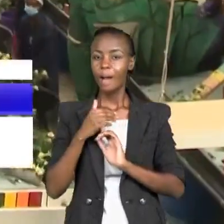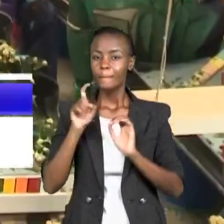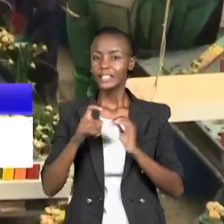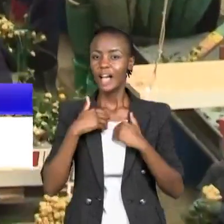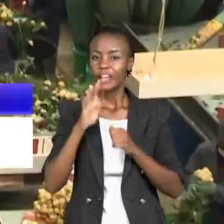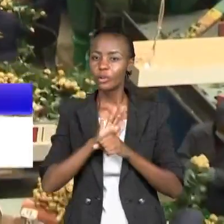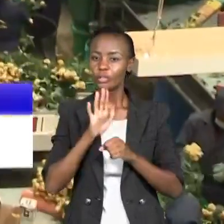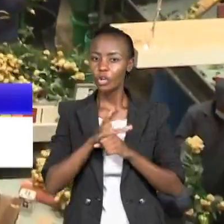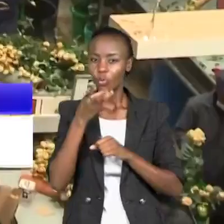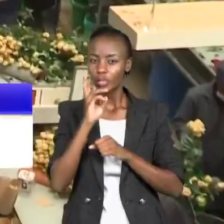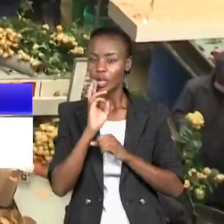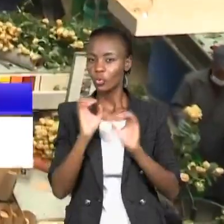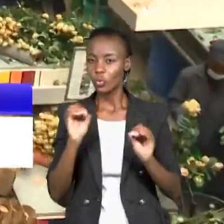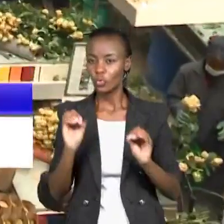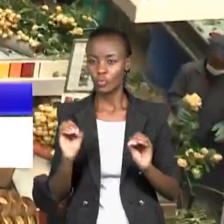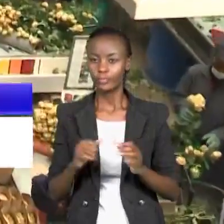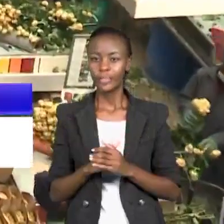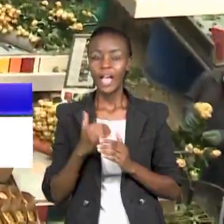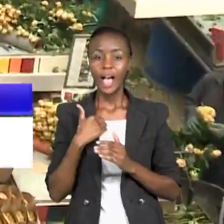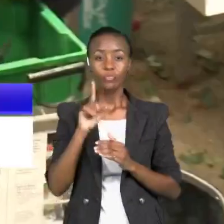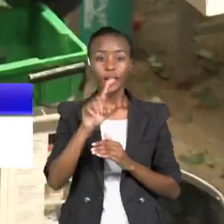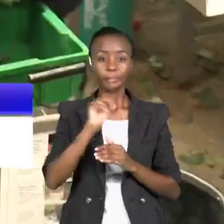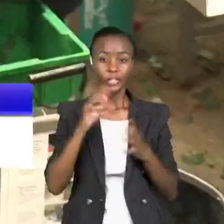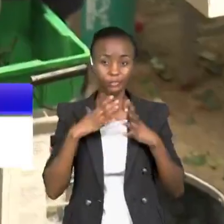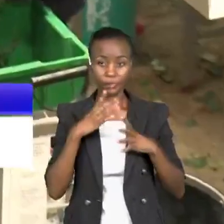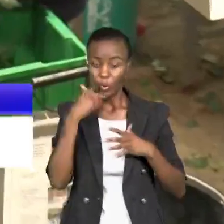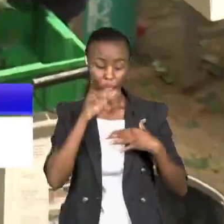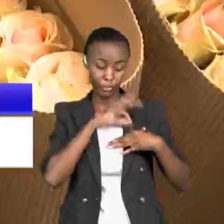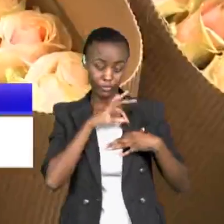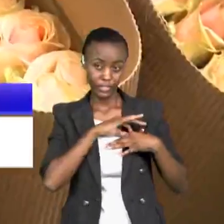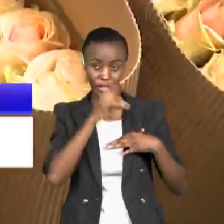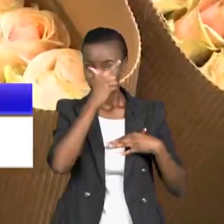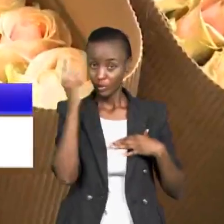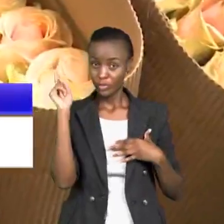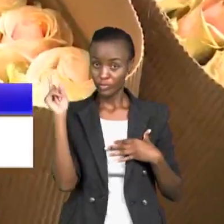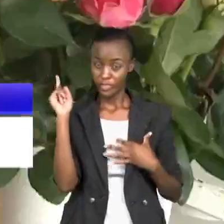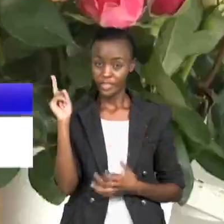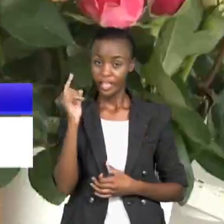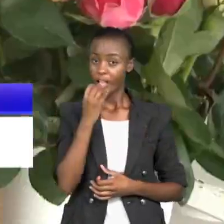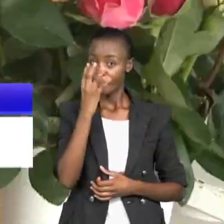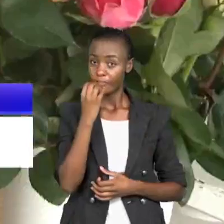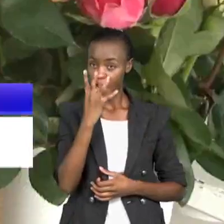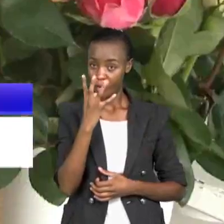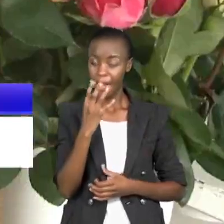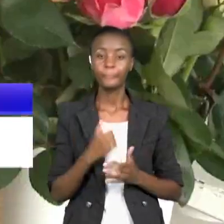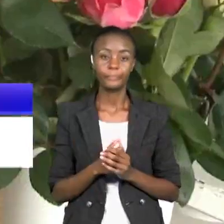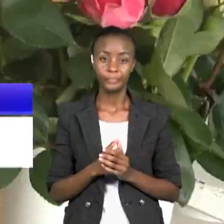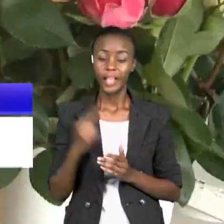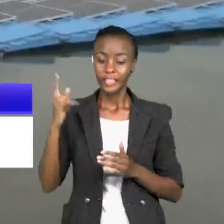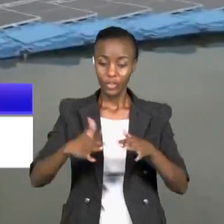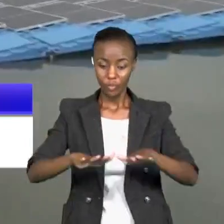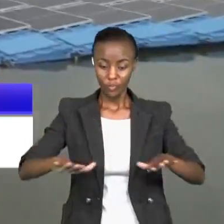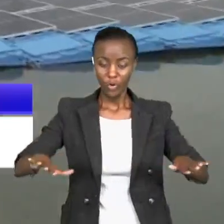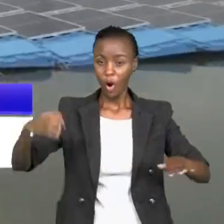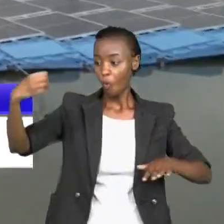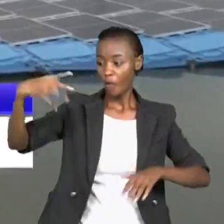are about 1 million people directly or indirectly making a living from flower export in Kenya. The floating solar system the